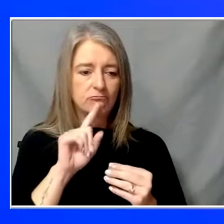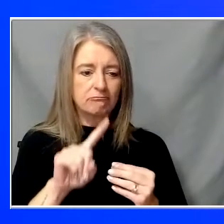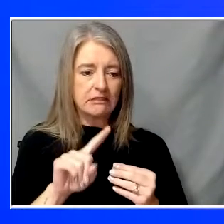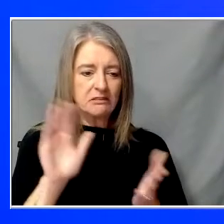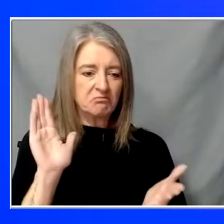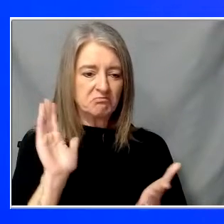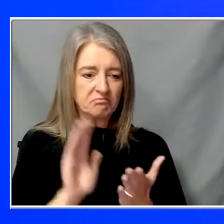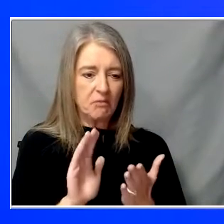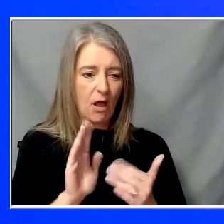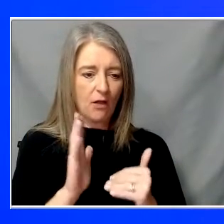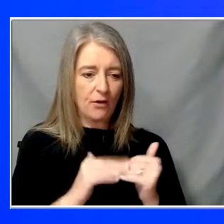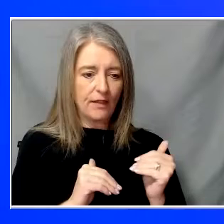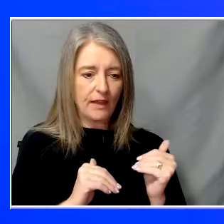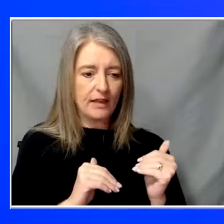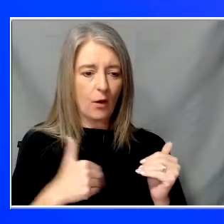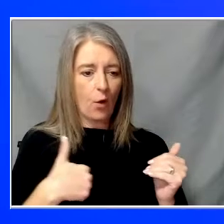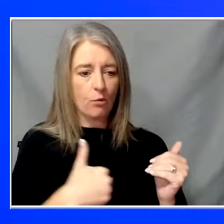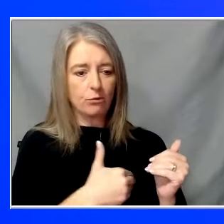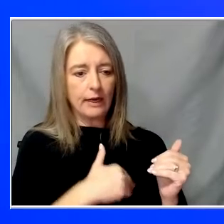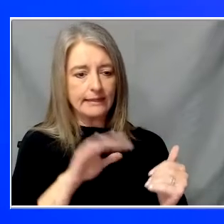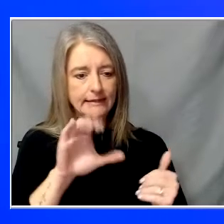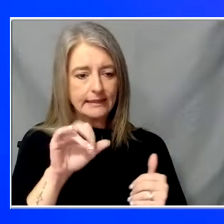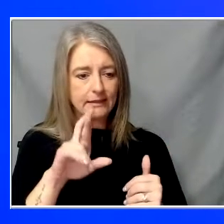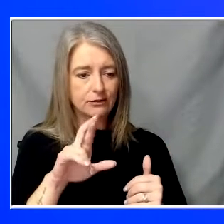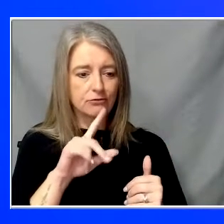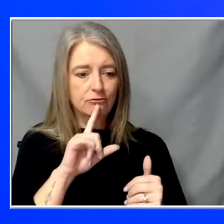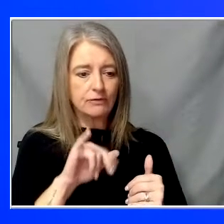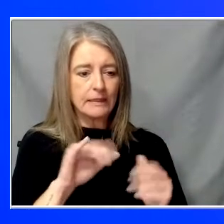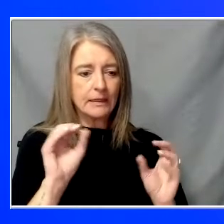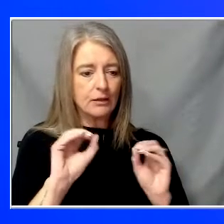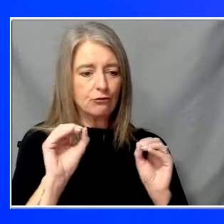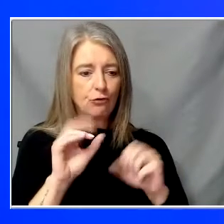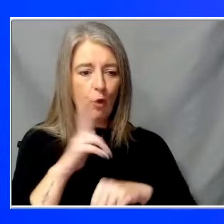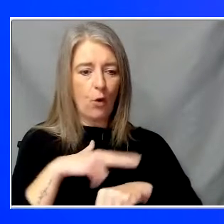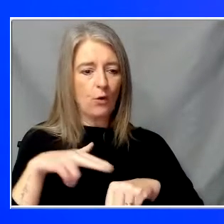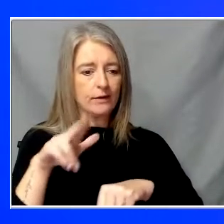the stomach cancer or breast cancer. That's why there is no national